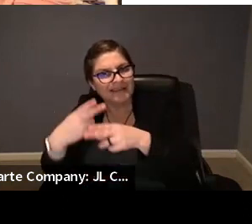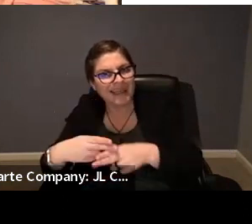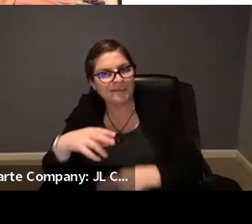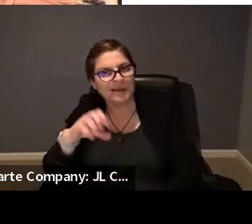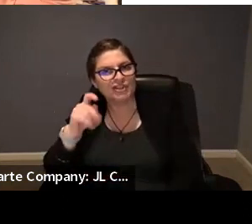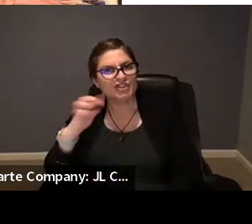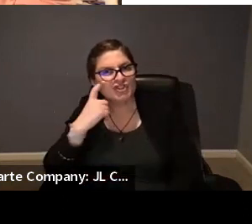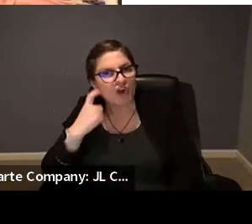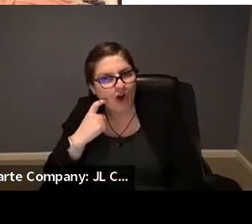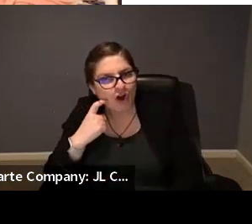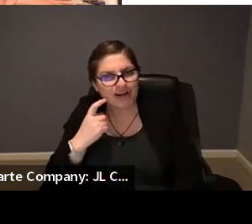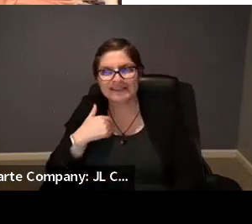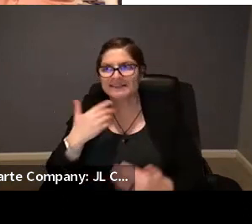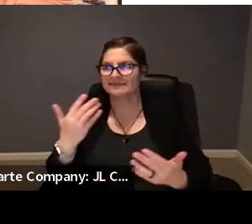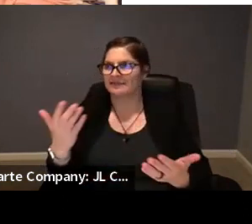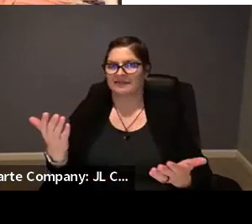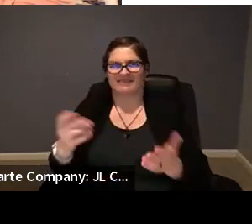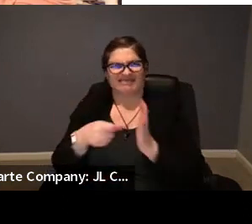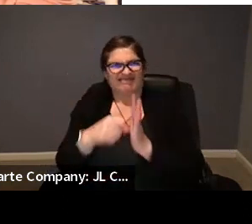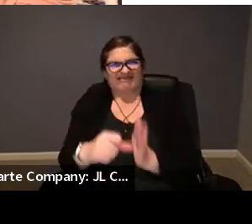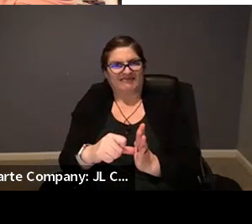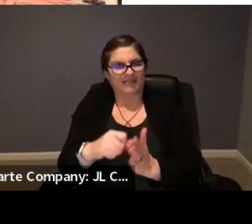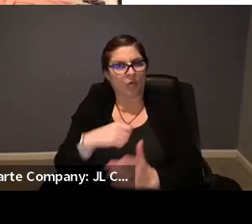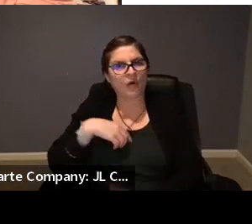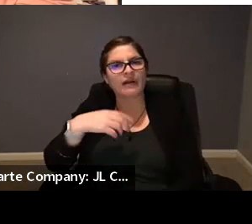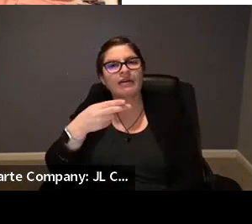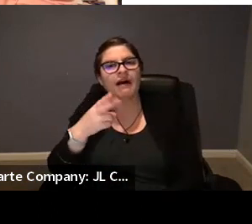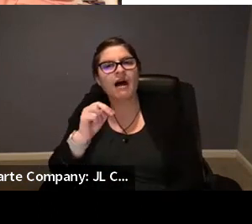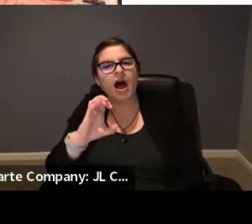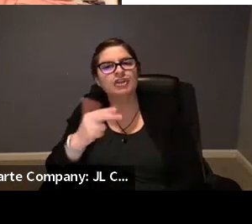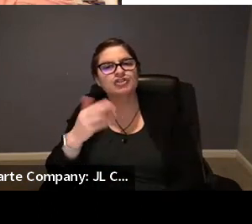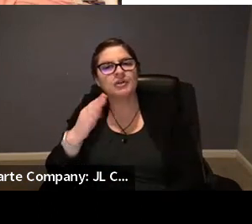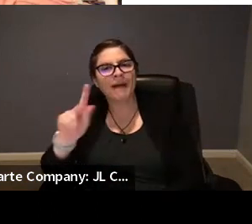your face, it's wild. You think about The Hunchback of Notre Dame, right? Like